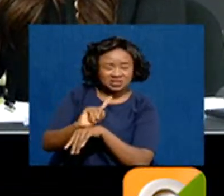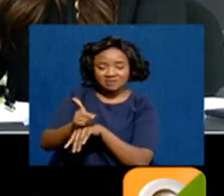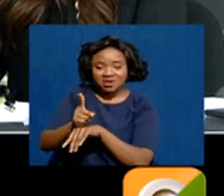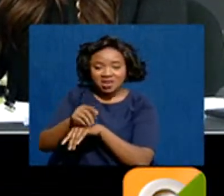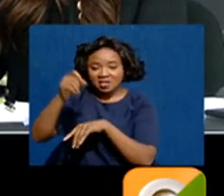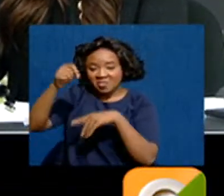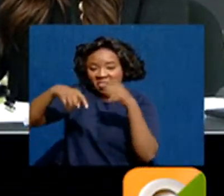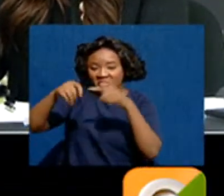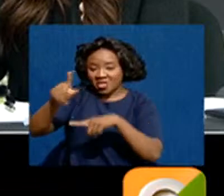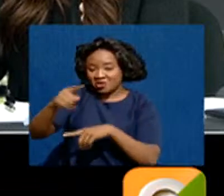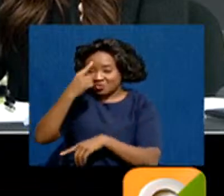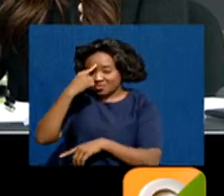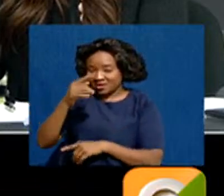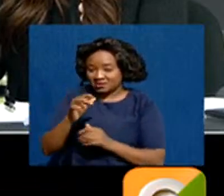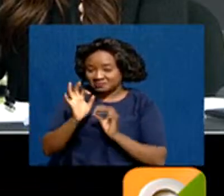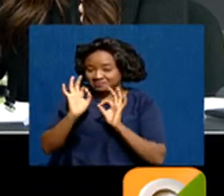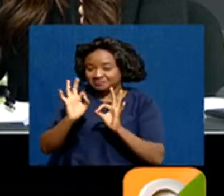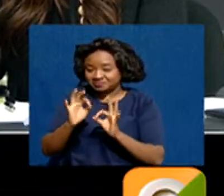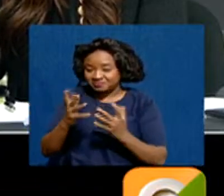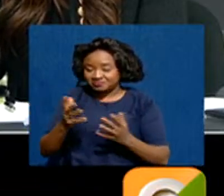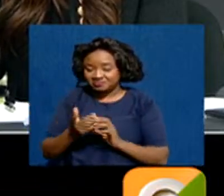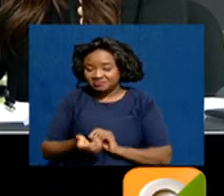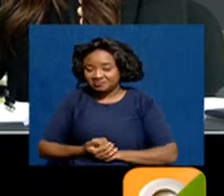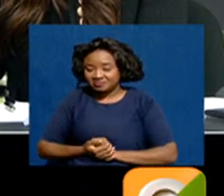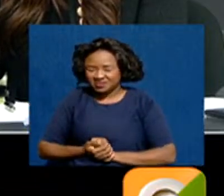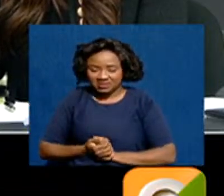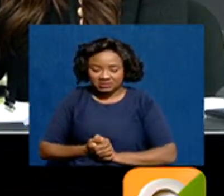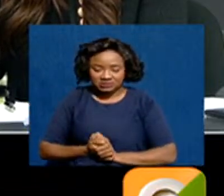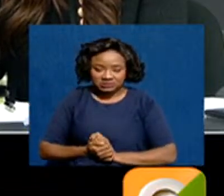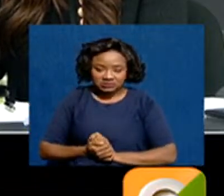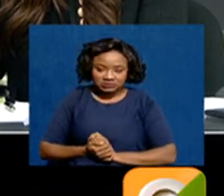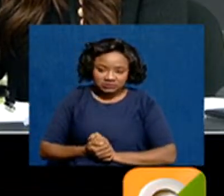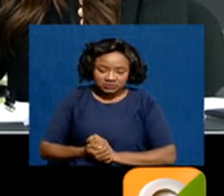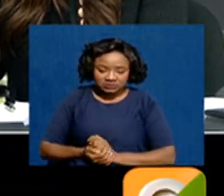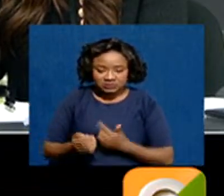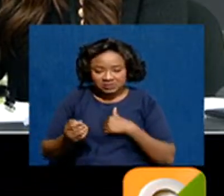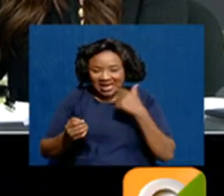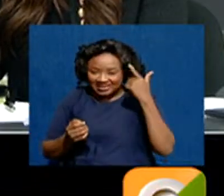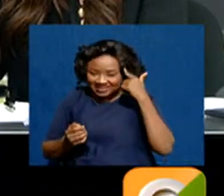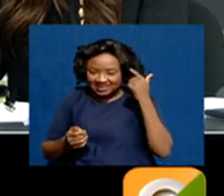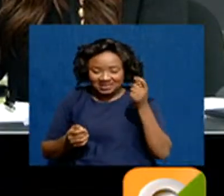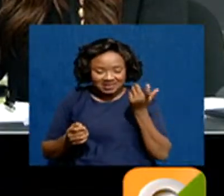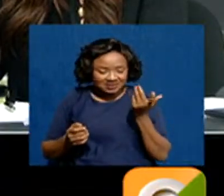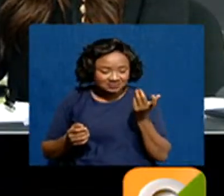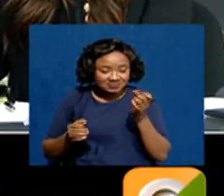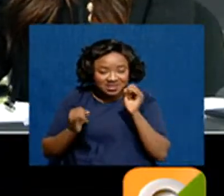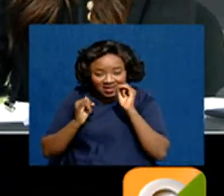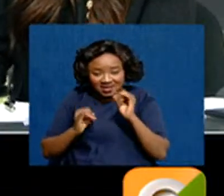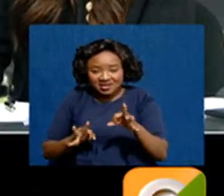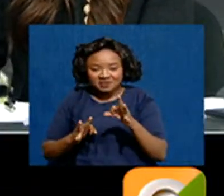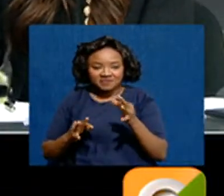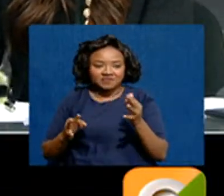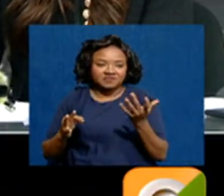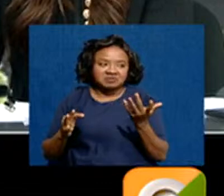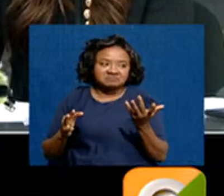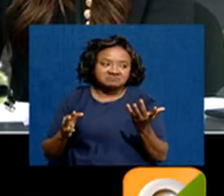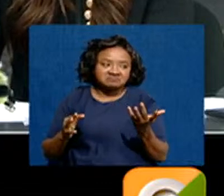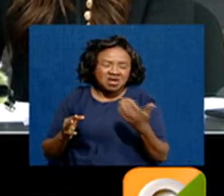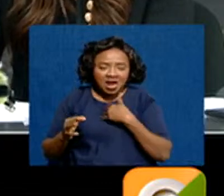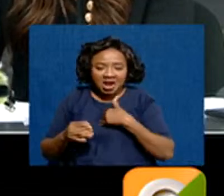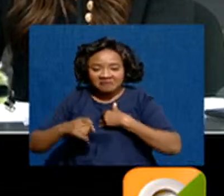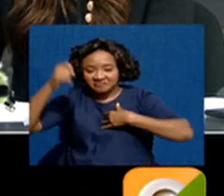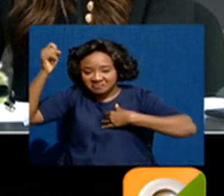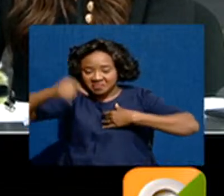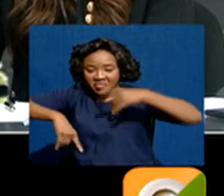What's your threshold of standards? Should there be a catastrophe or a leakage or